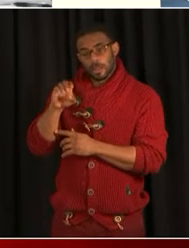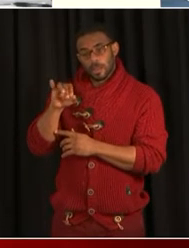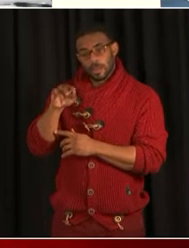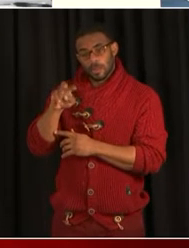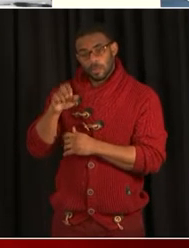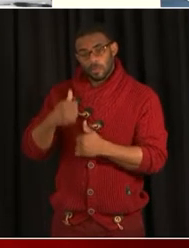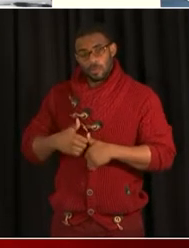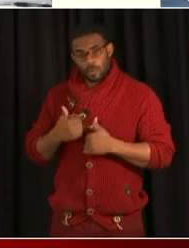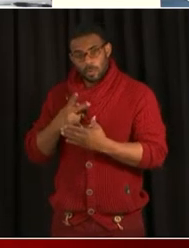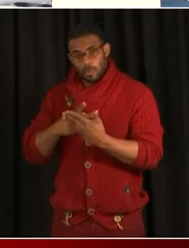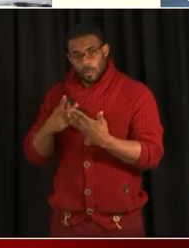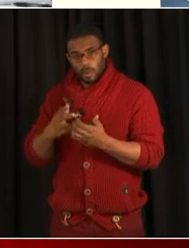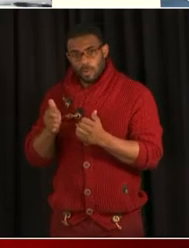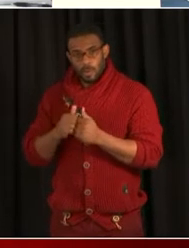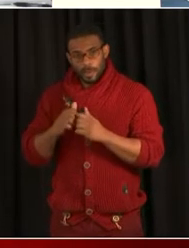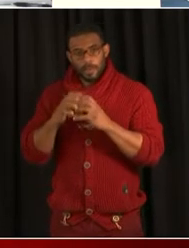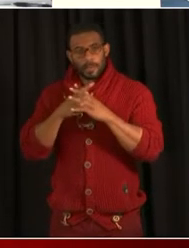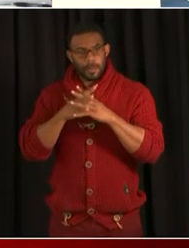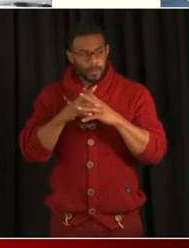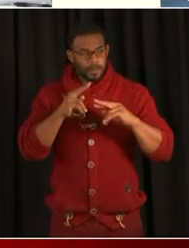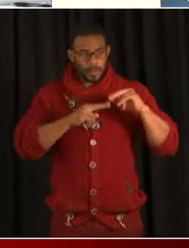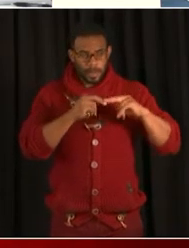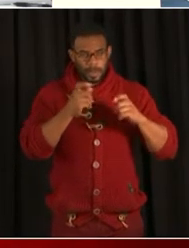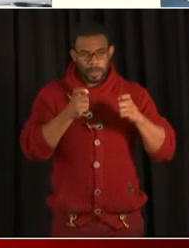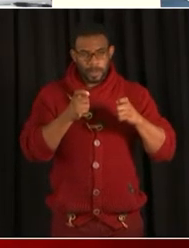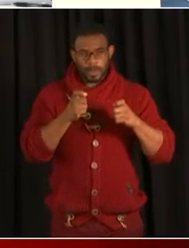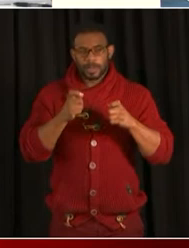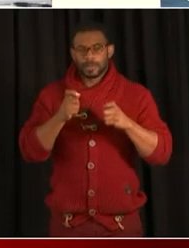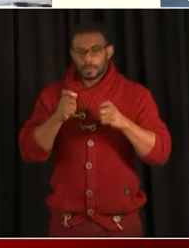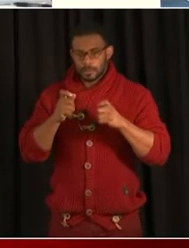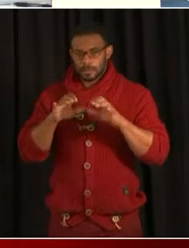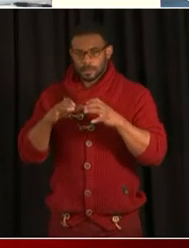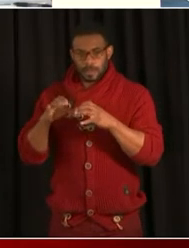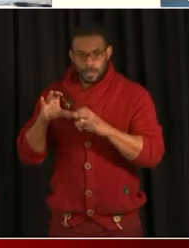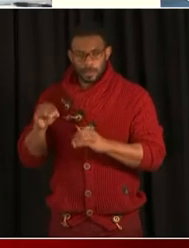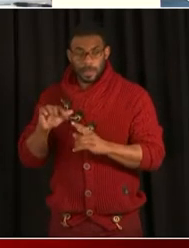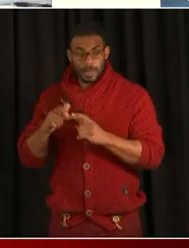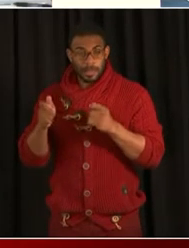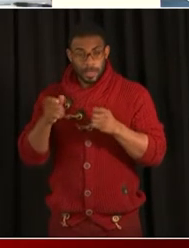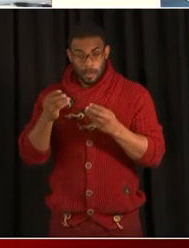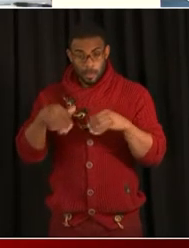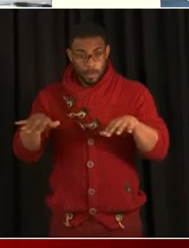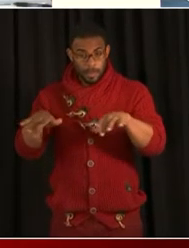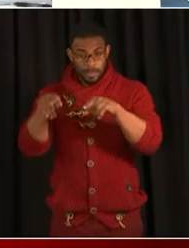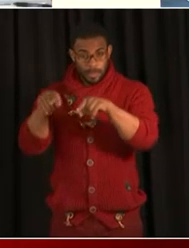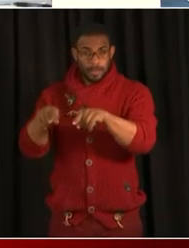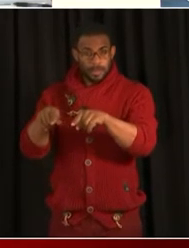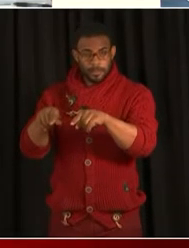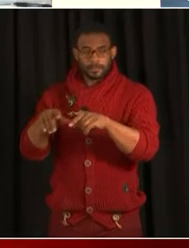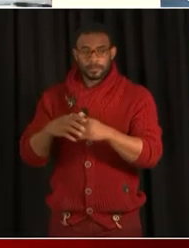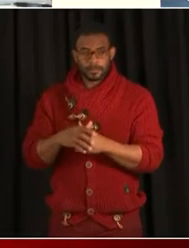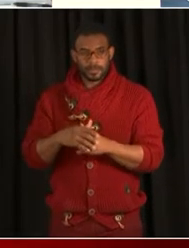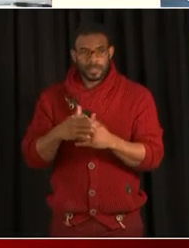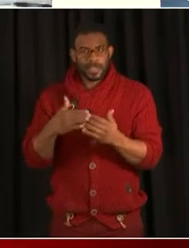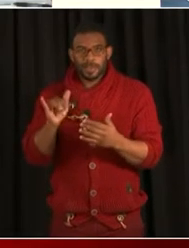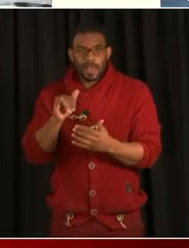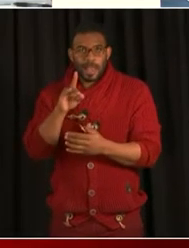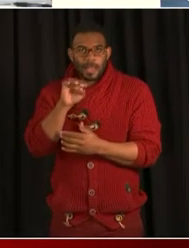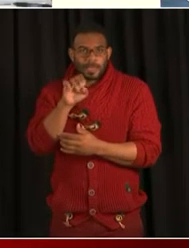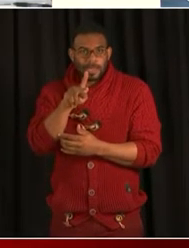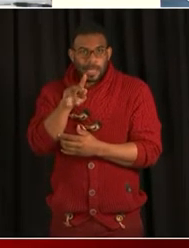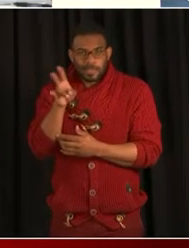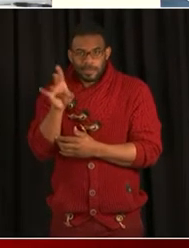programs with building management entities like Kettler that manage the properties at Marin and Dock 79,